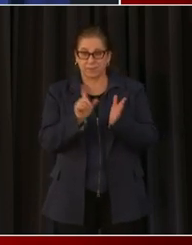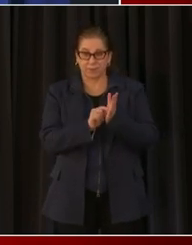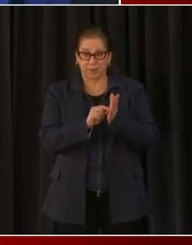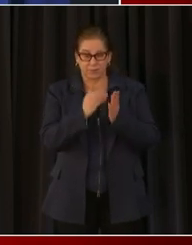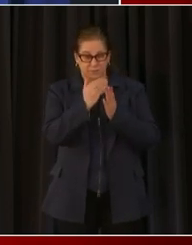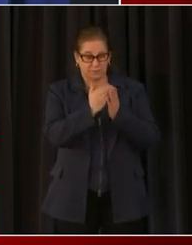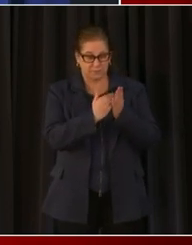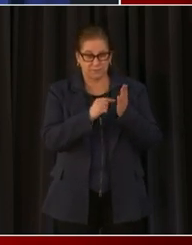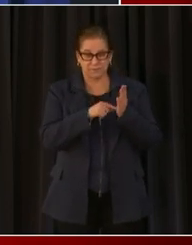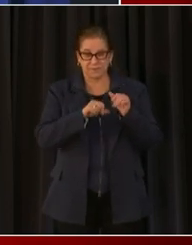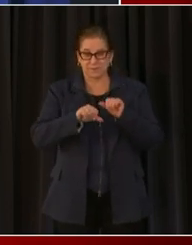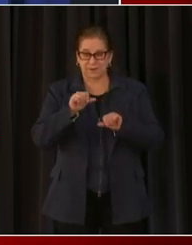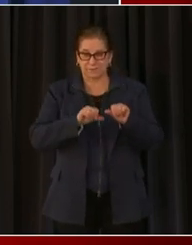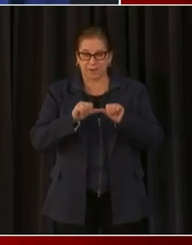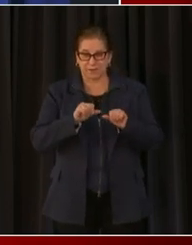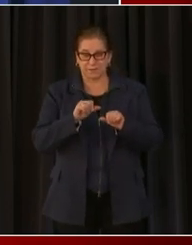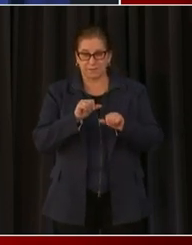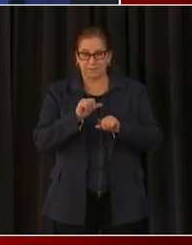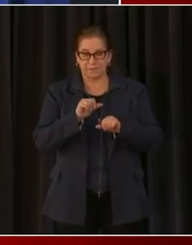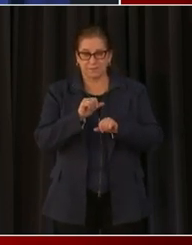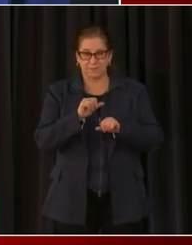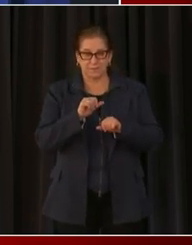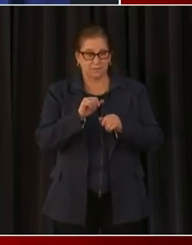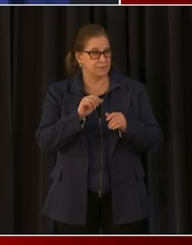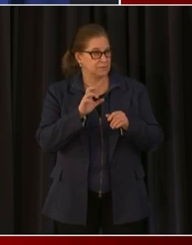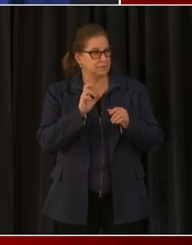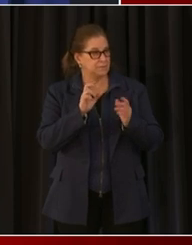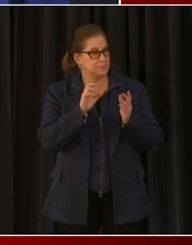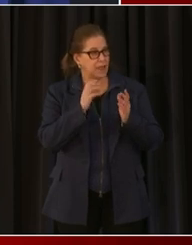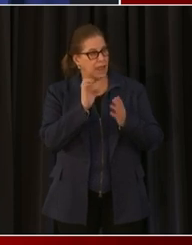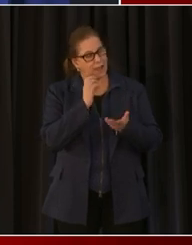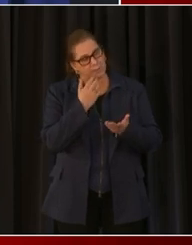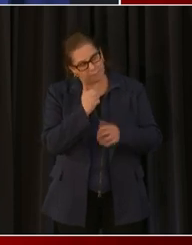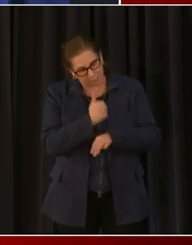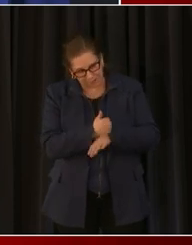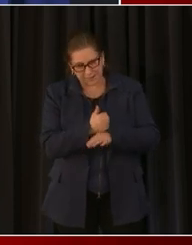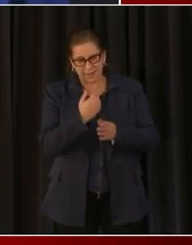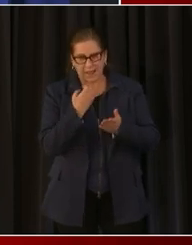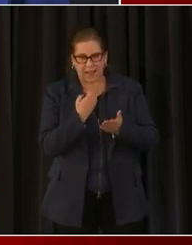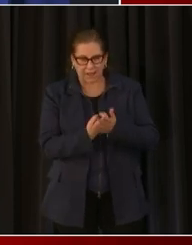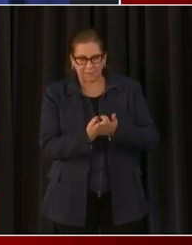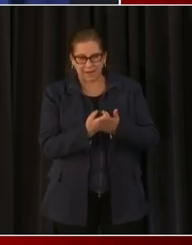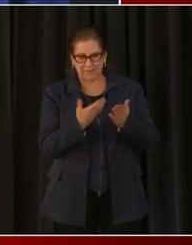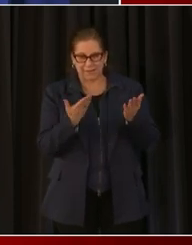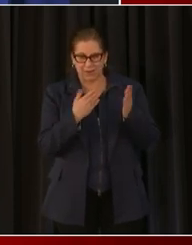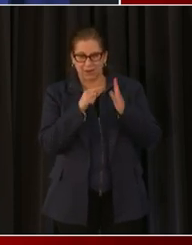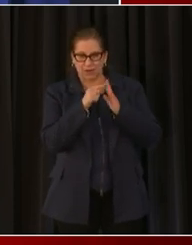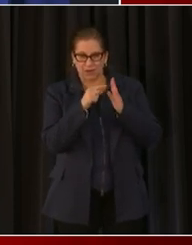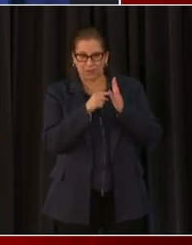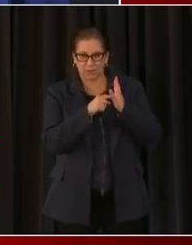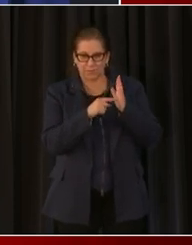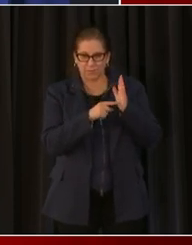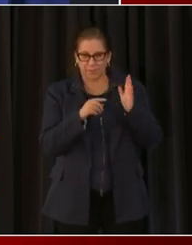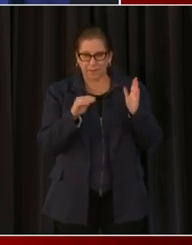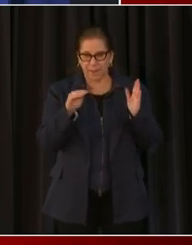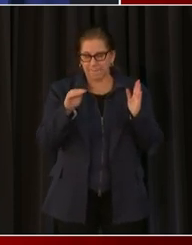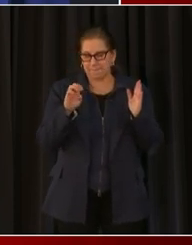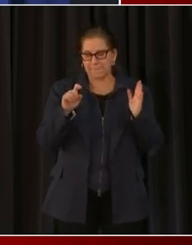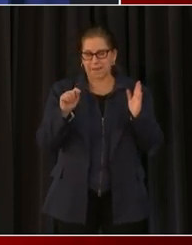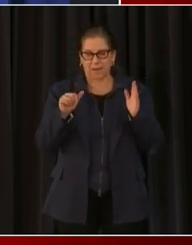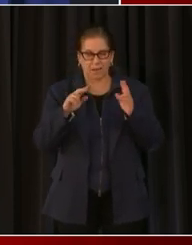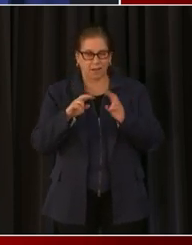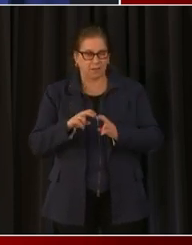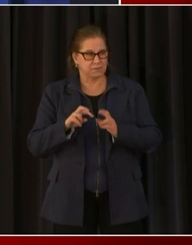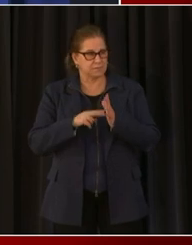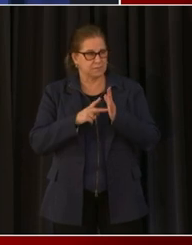exists based on the type of studies that have been done today, or what's called a meta-analysis, the review of literature or review